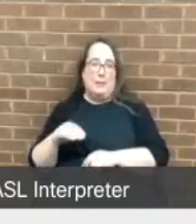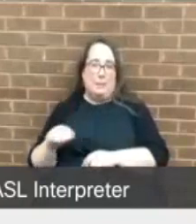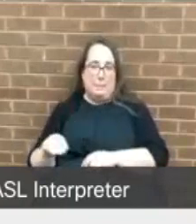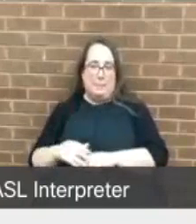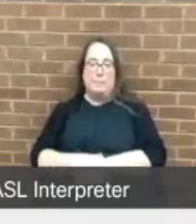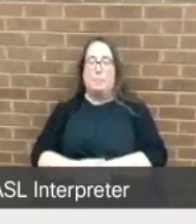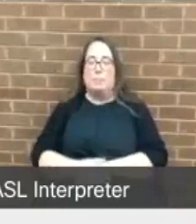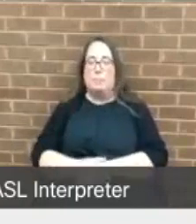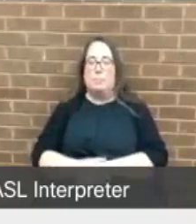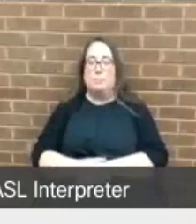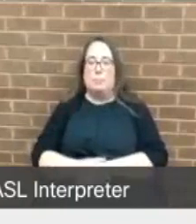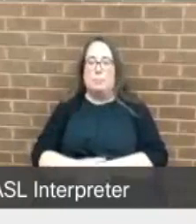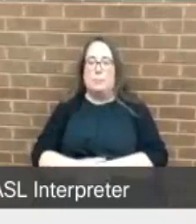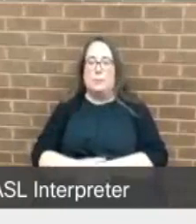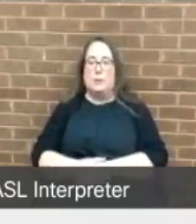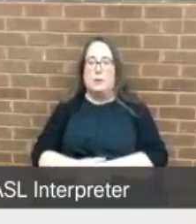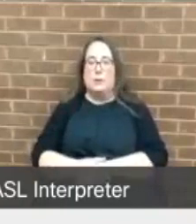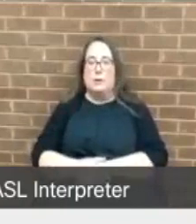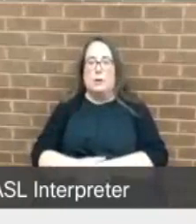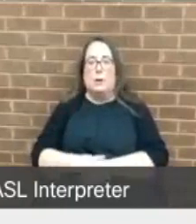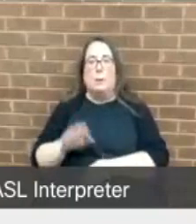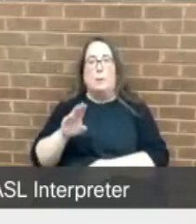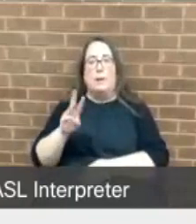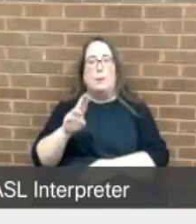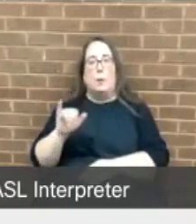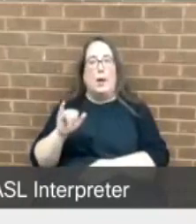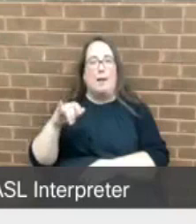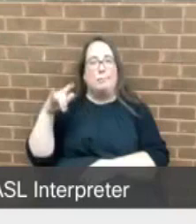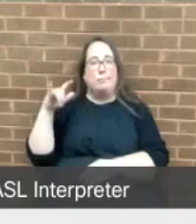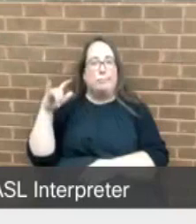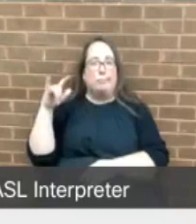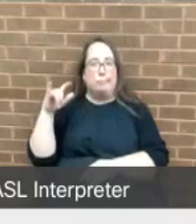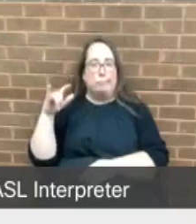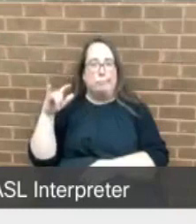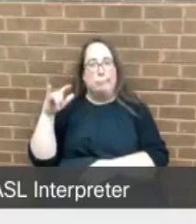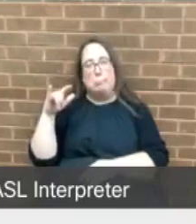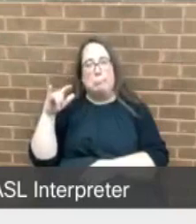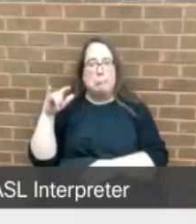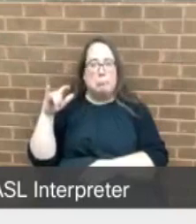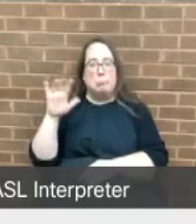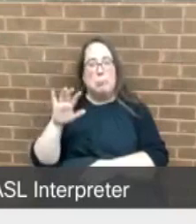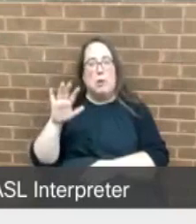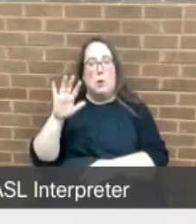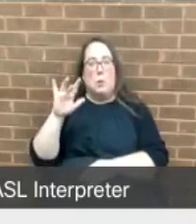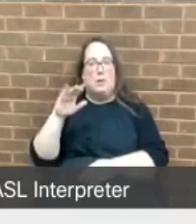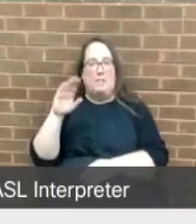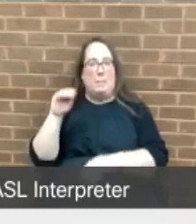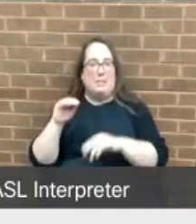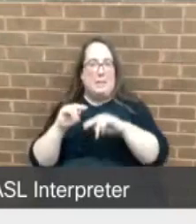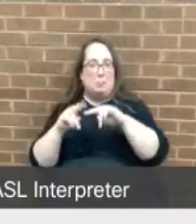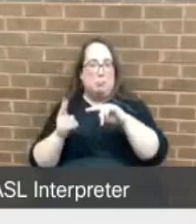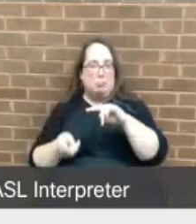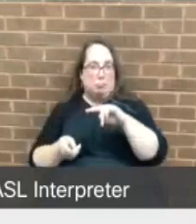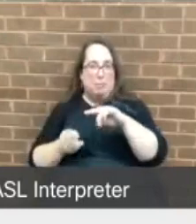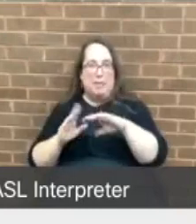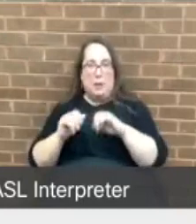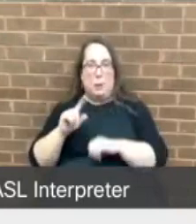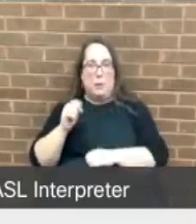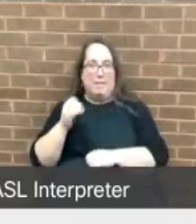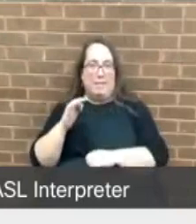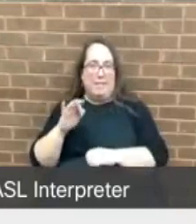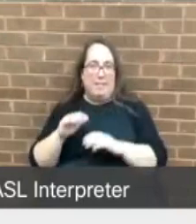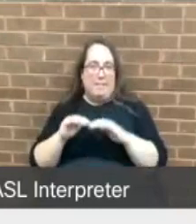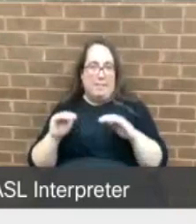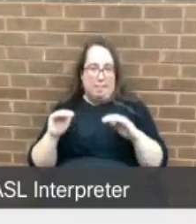58%. Overall, our passenger volumes at BWI Thurgood Marshall Airport remain about 25% lower than the